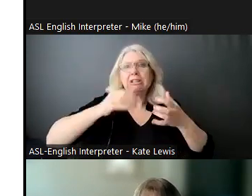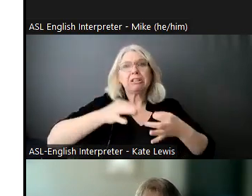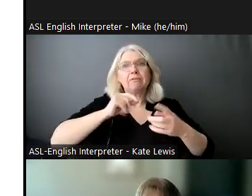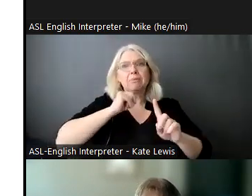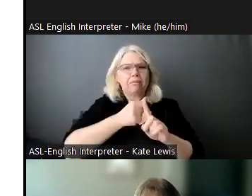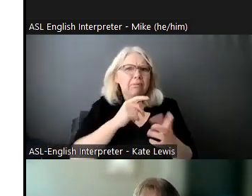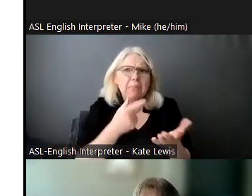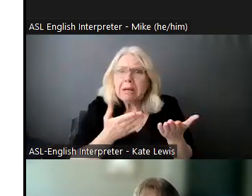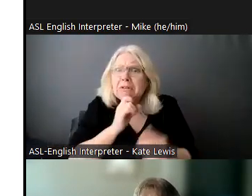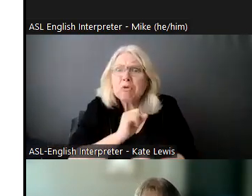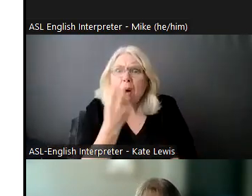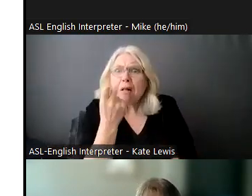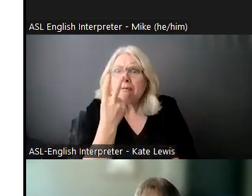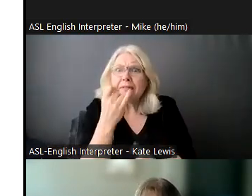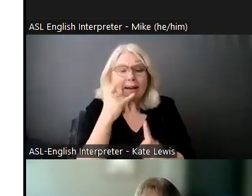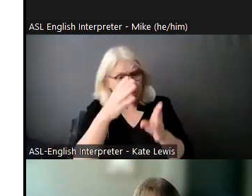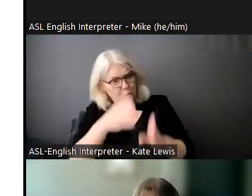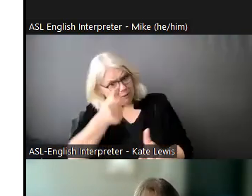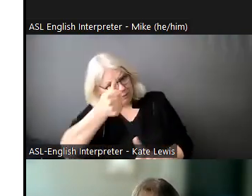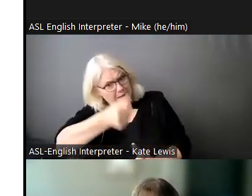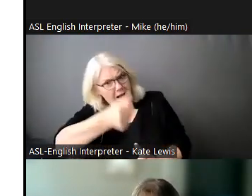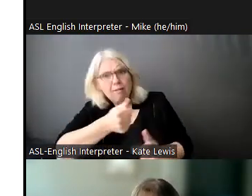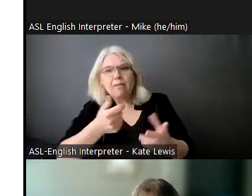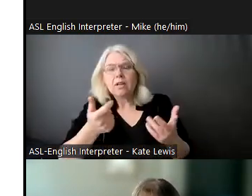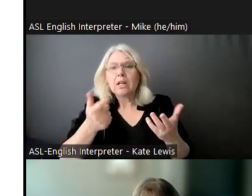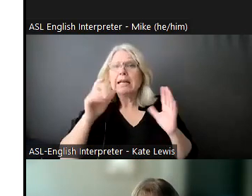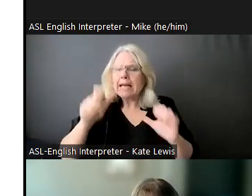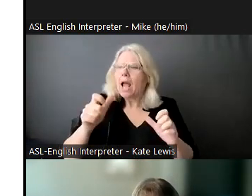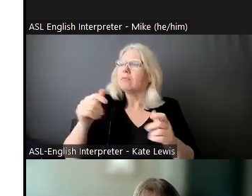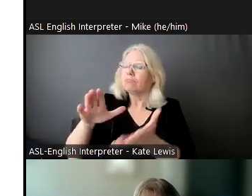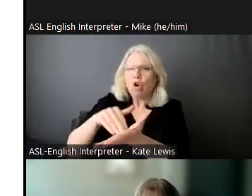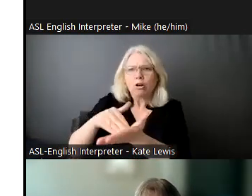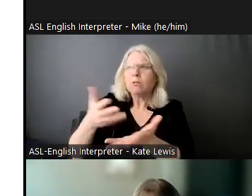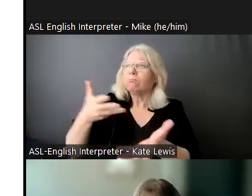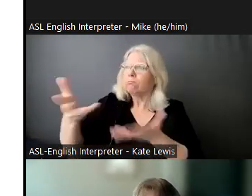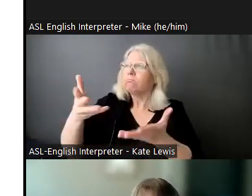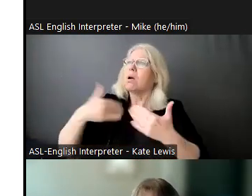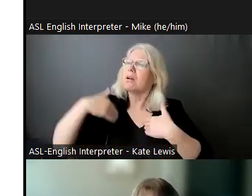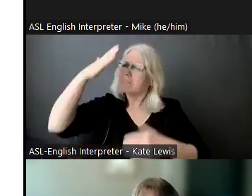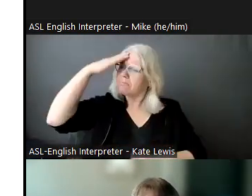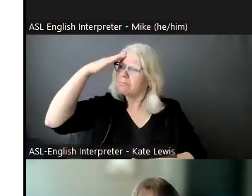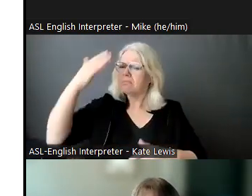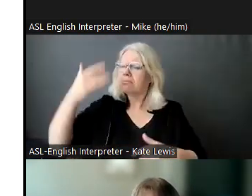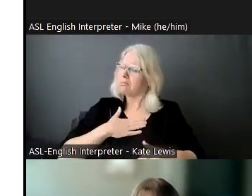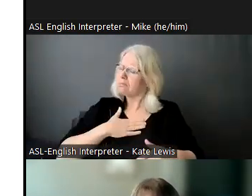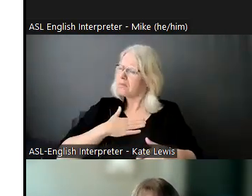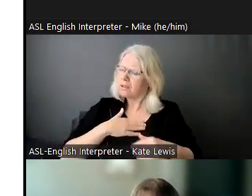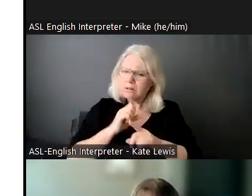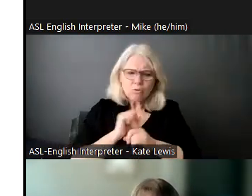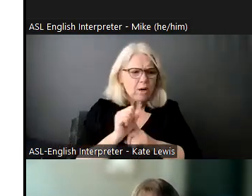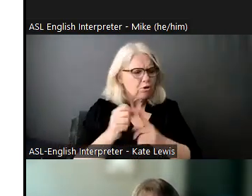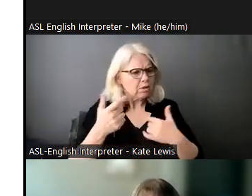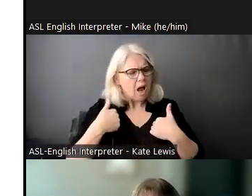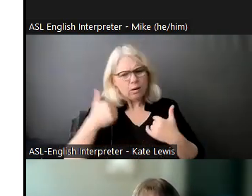and are able to have a reasoned conversation with their health providers to decide whether they want a treatment or they